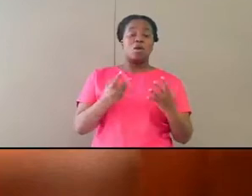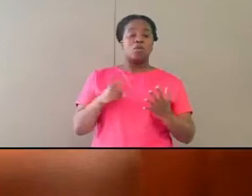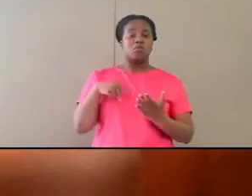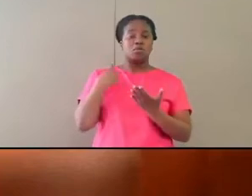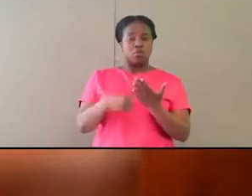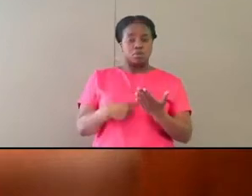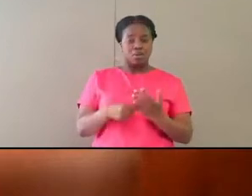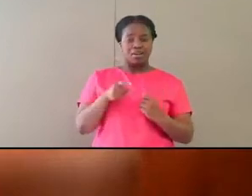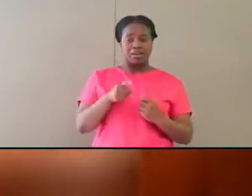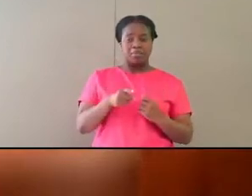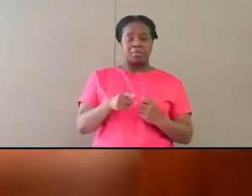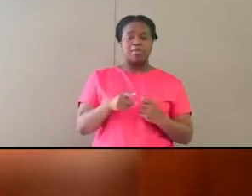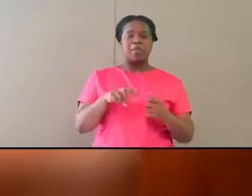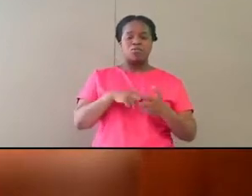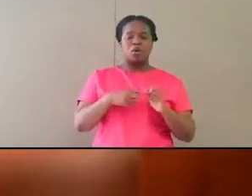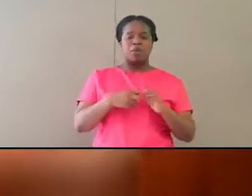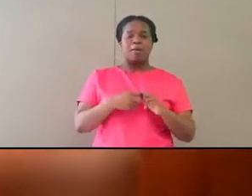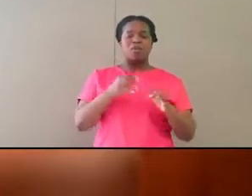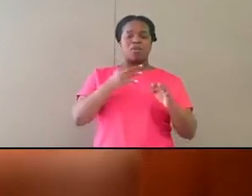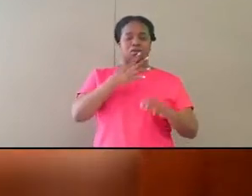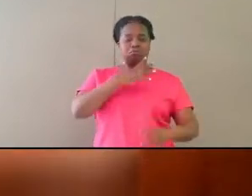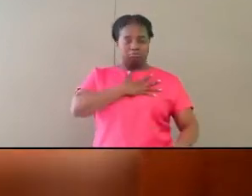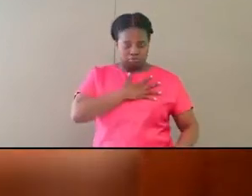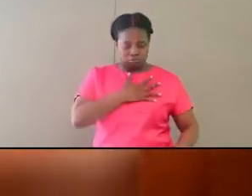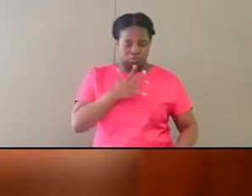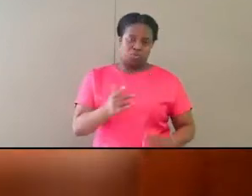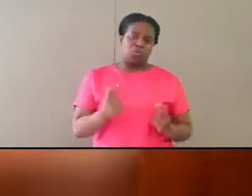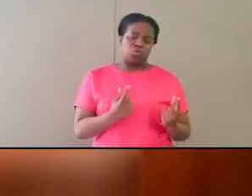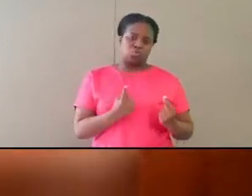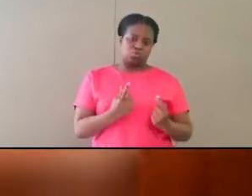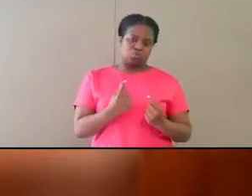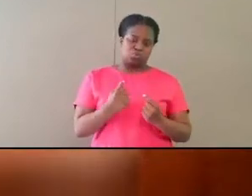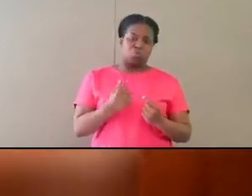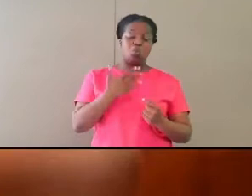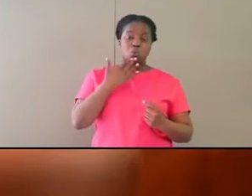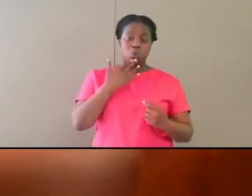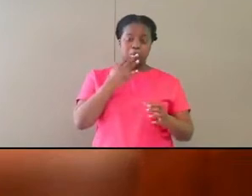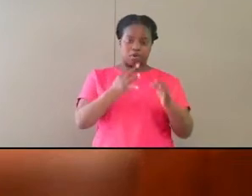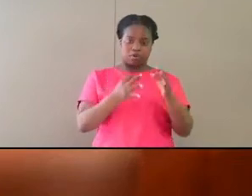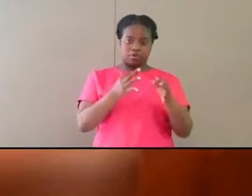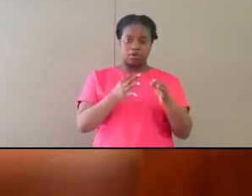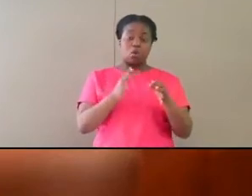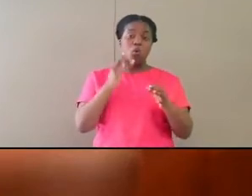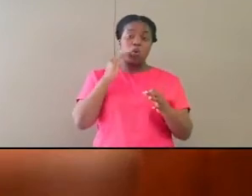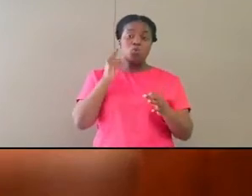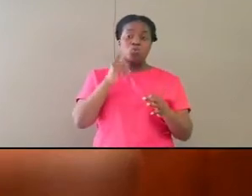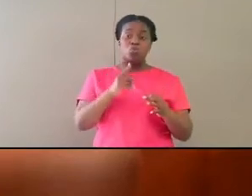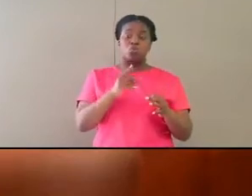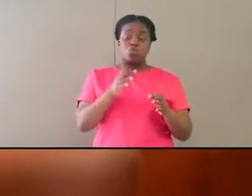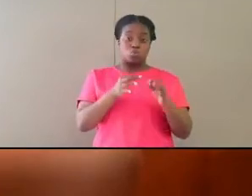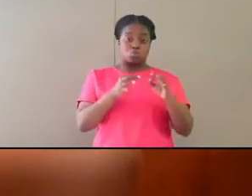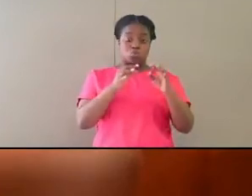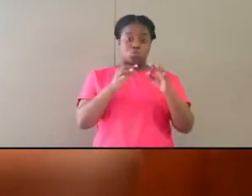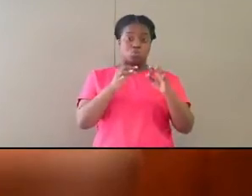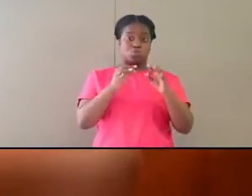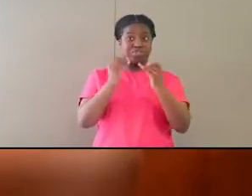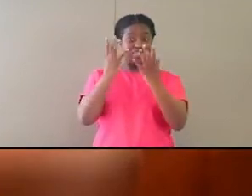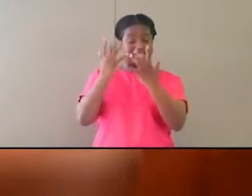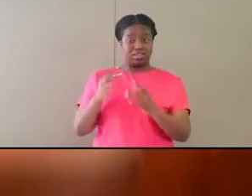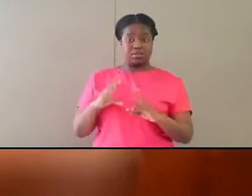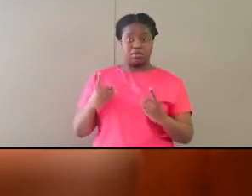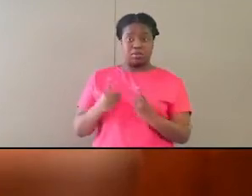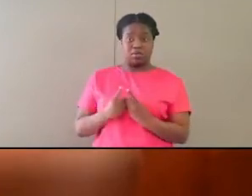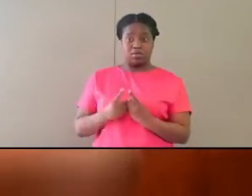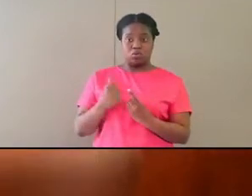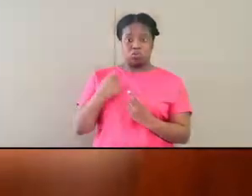today have been around the lack of political will on these critical issues. And I think for me, minister, when you're engaging with Treasury, for those of